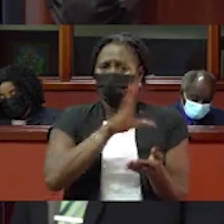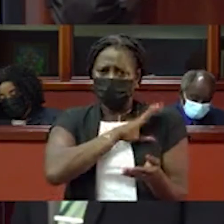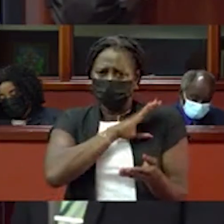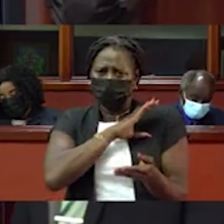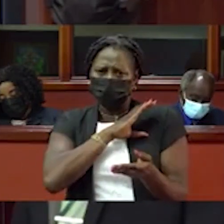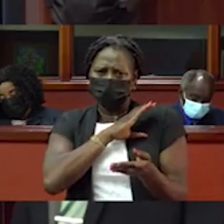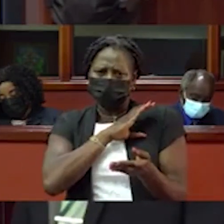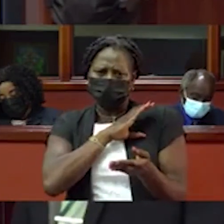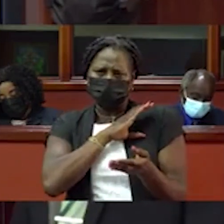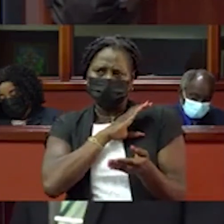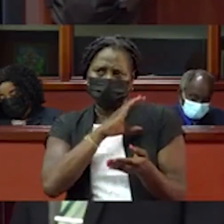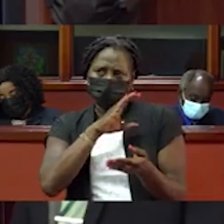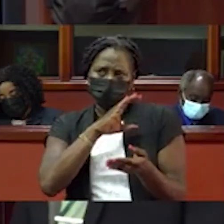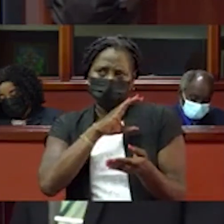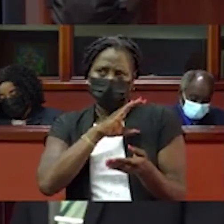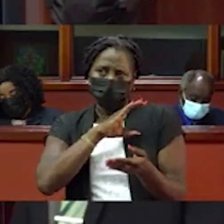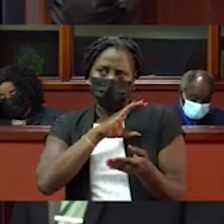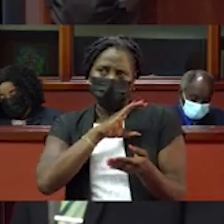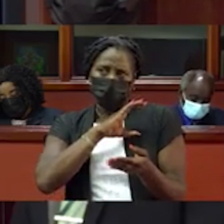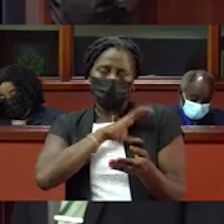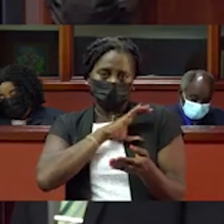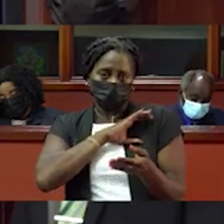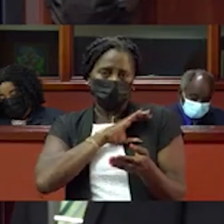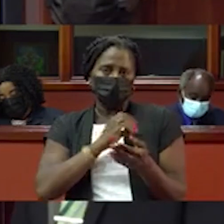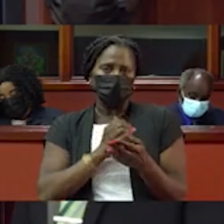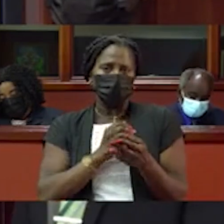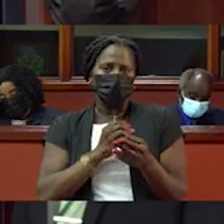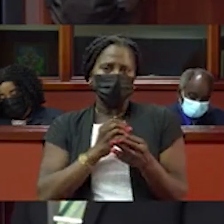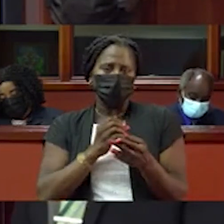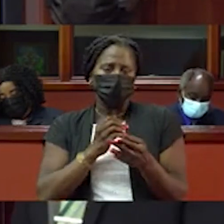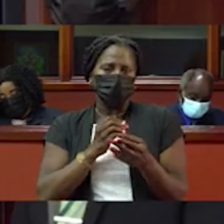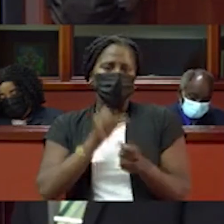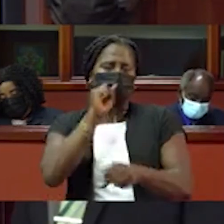service and the police and the Commissioner of Police.